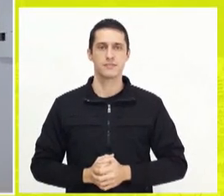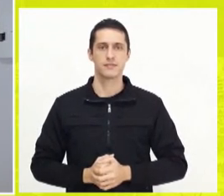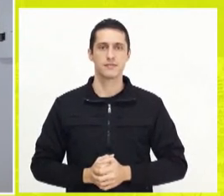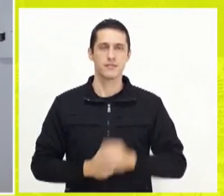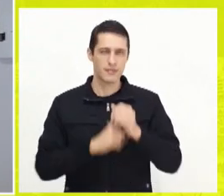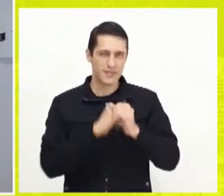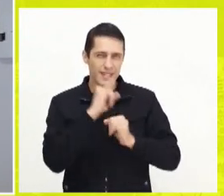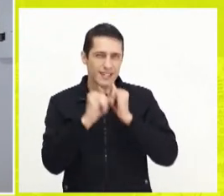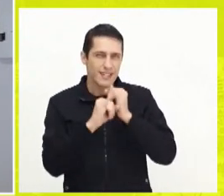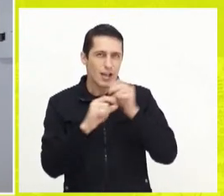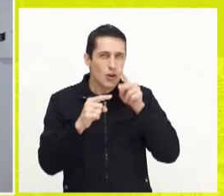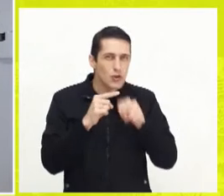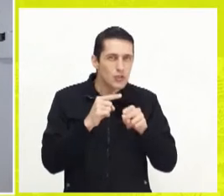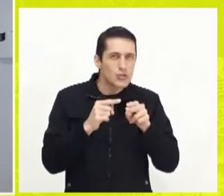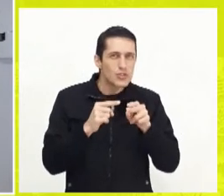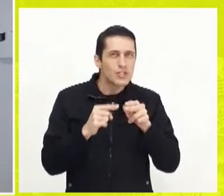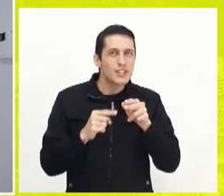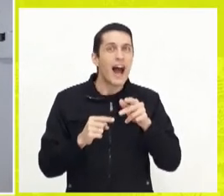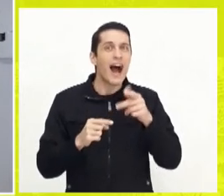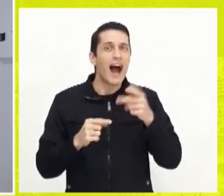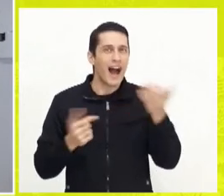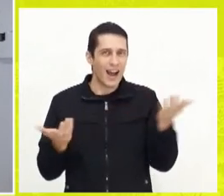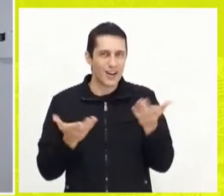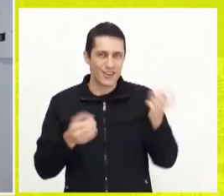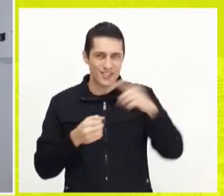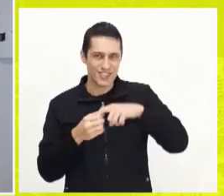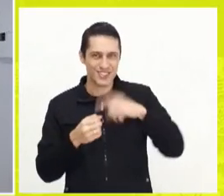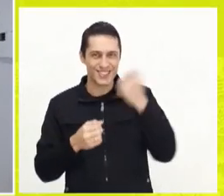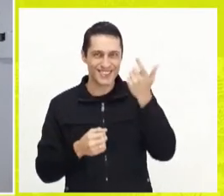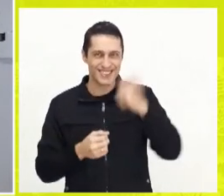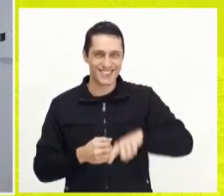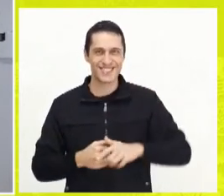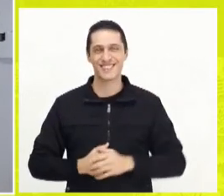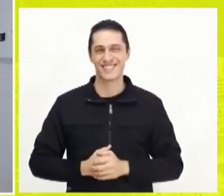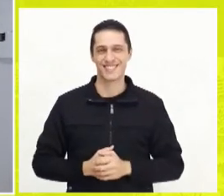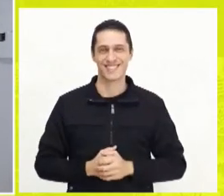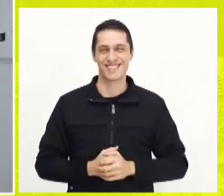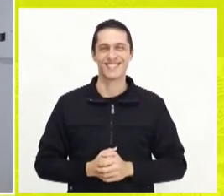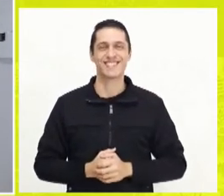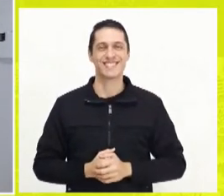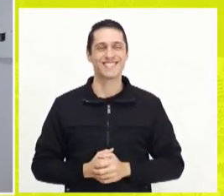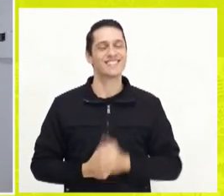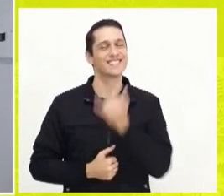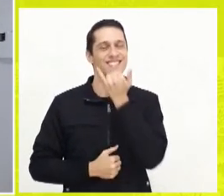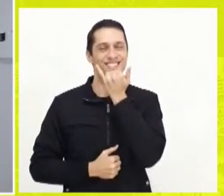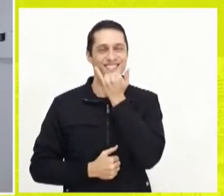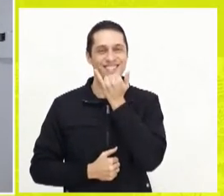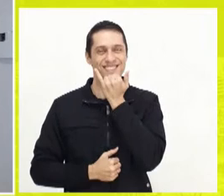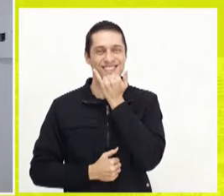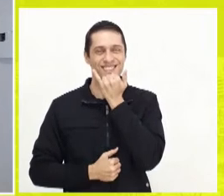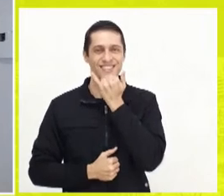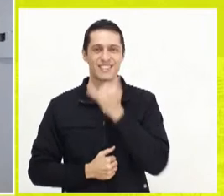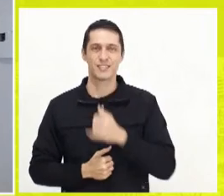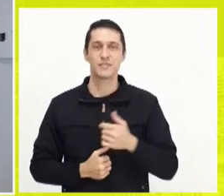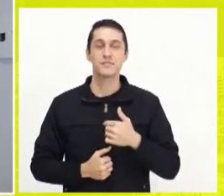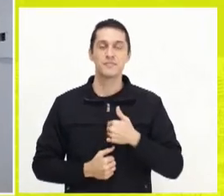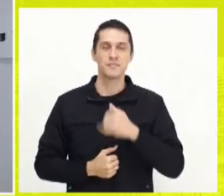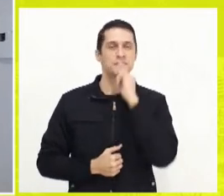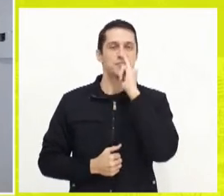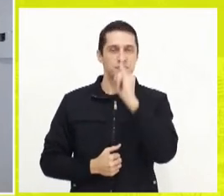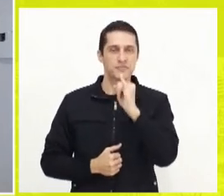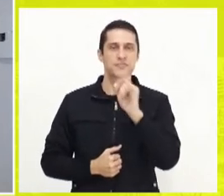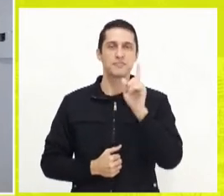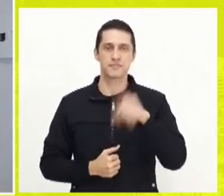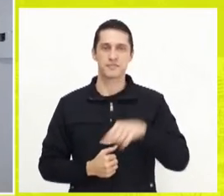i think we have lost her again and now she's back i am sorry i just wanted to